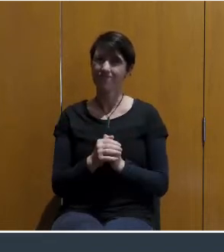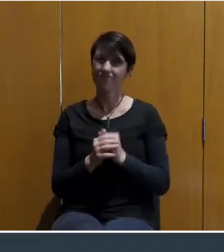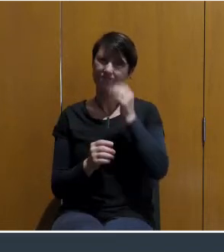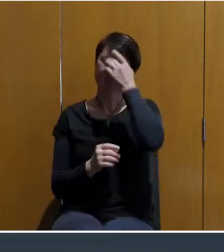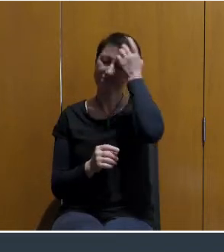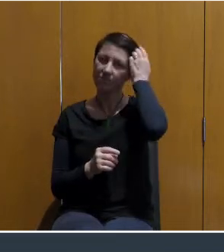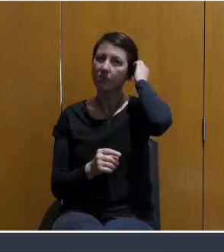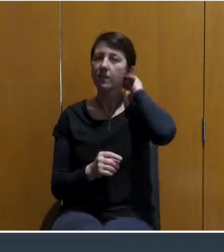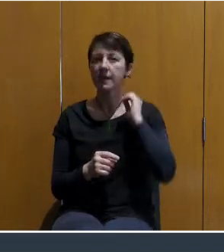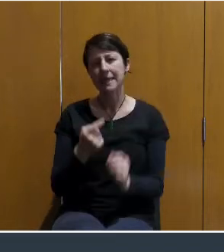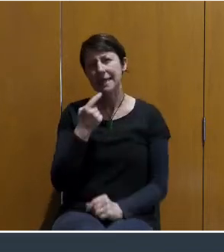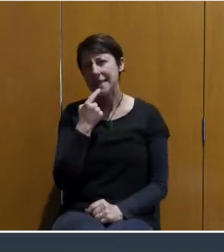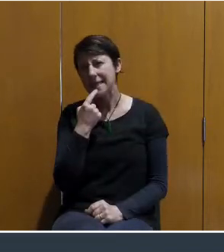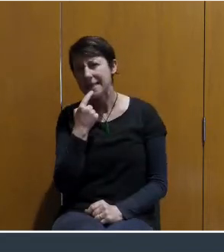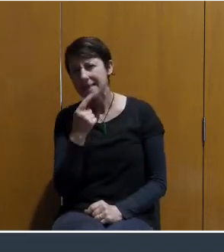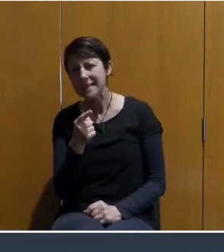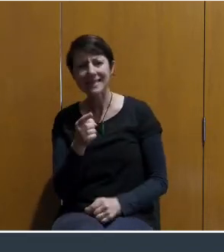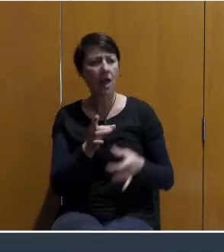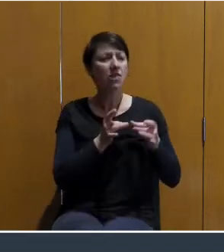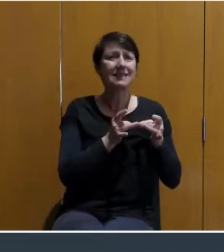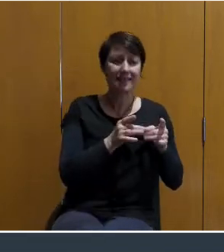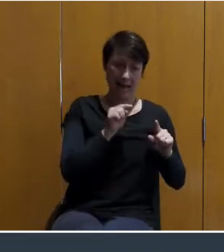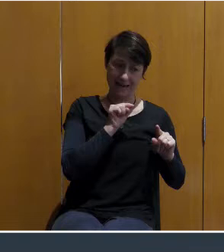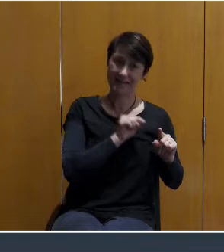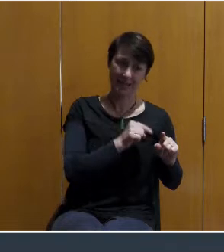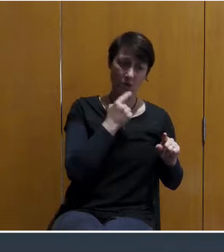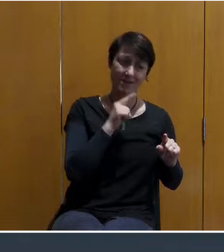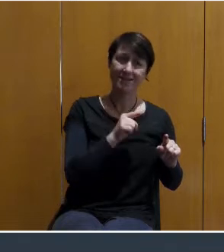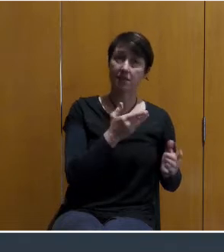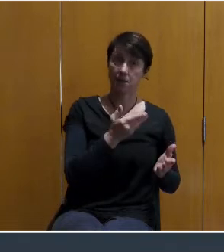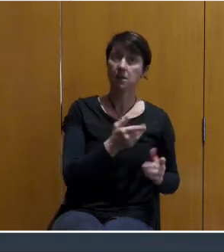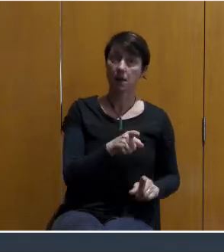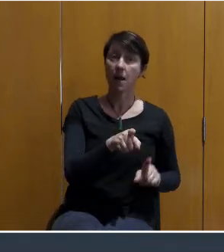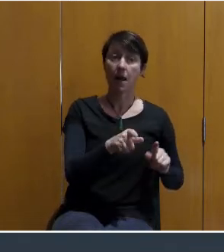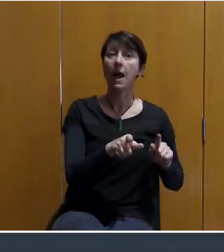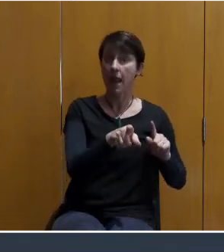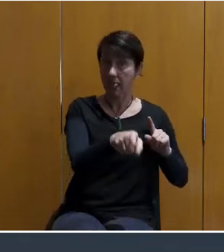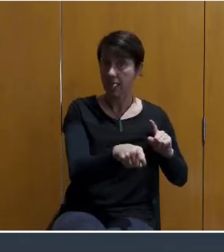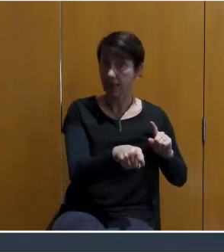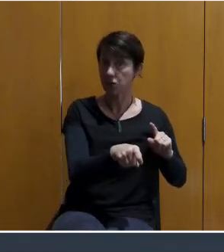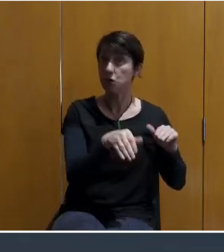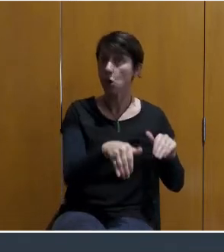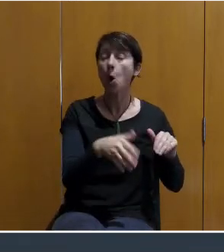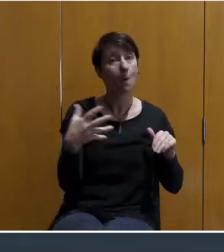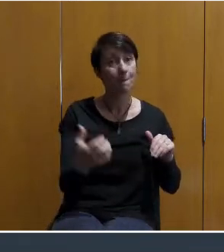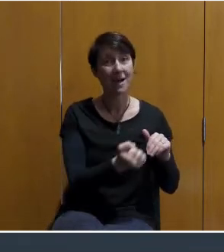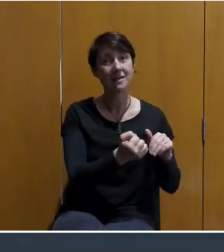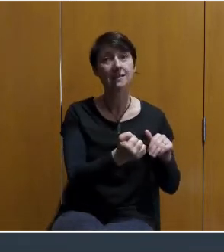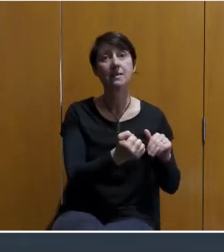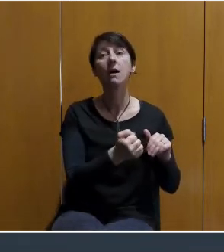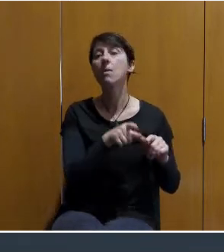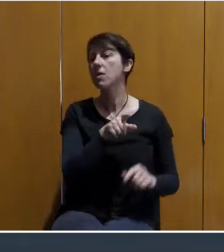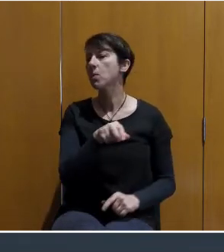is on-leash, but I don't really see it anywhere else, especially if you go, so when you start walking on the track from where